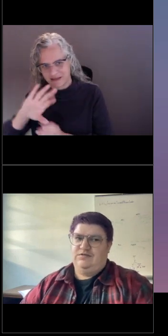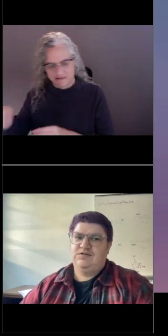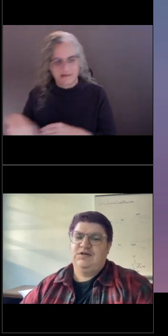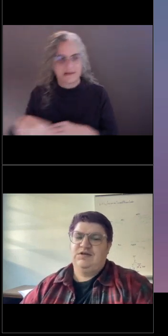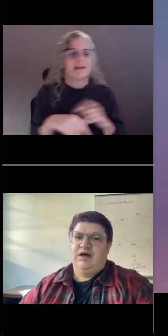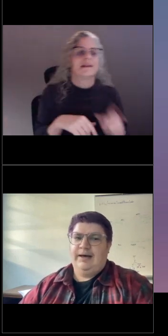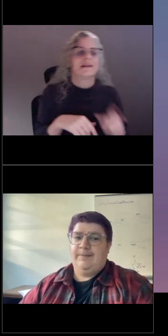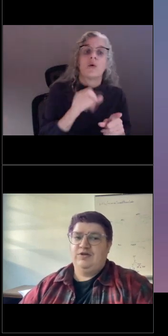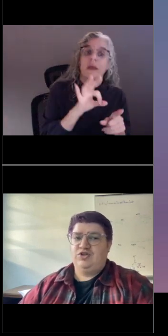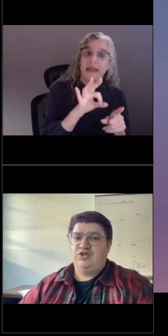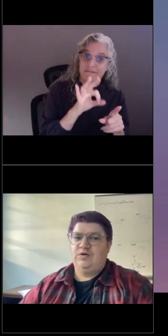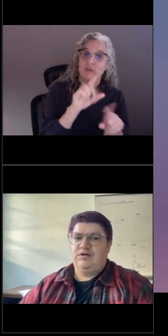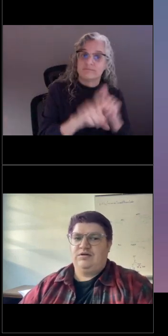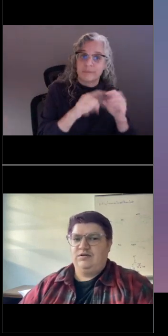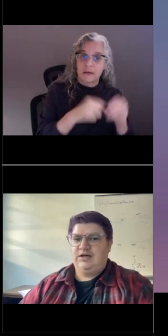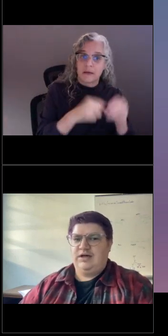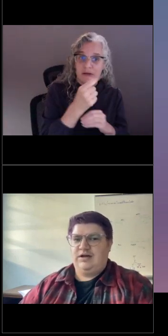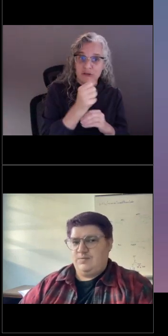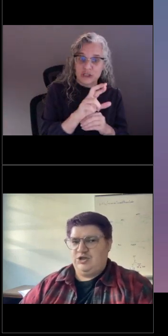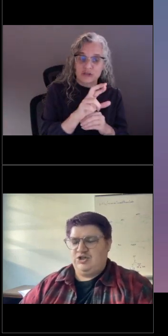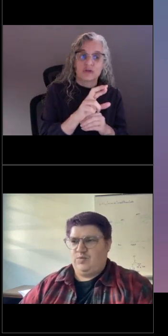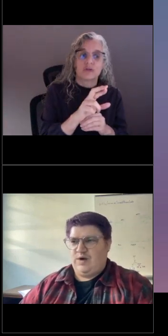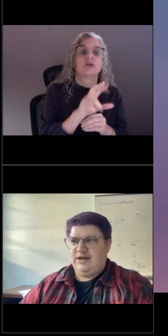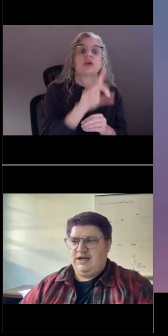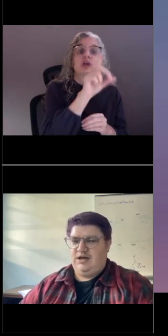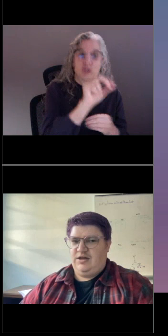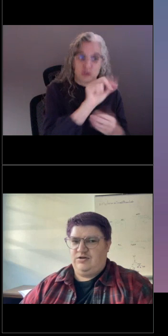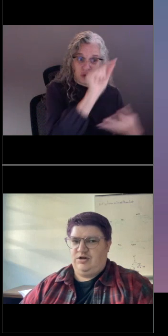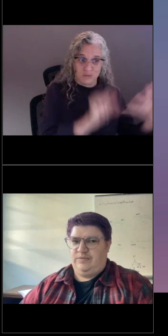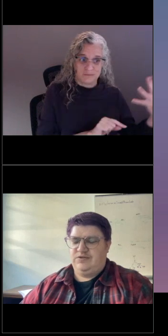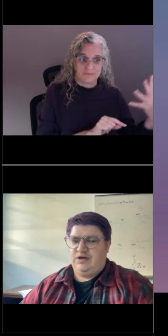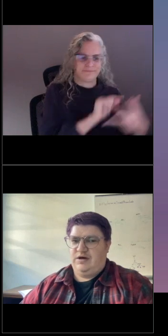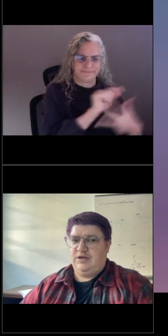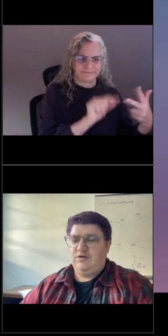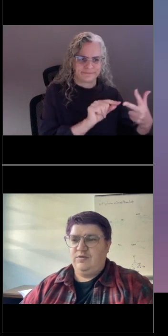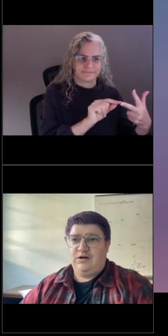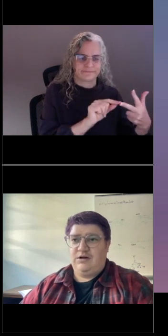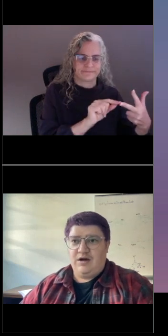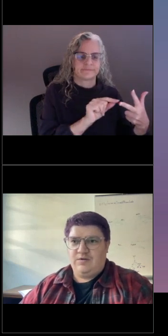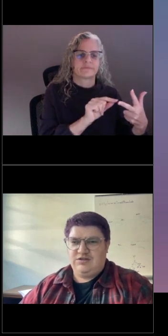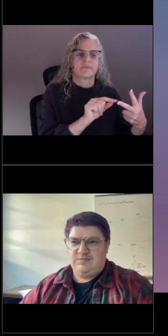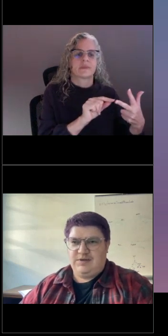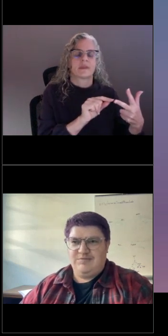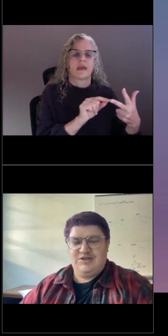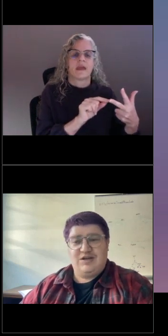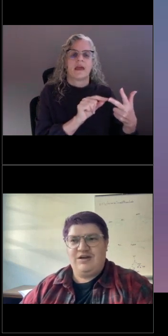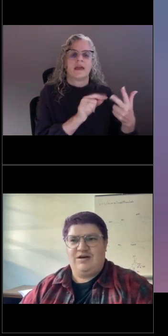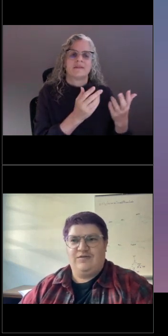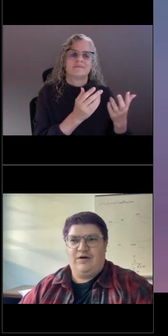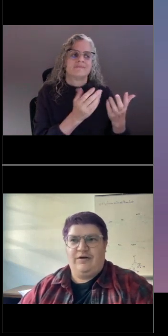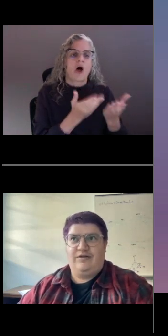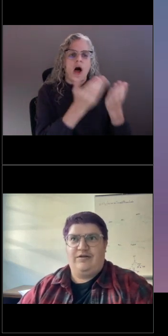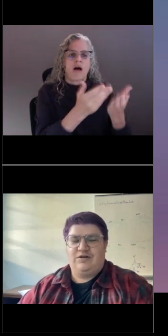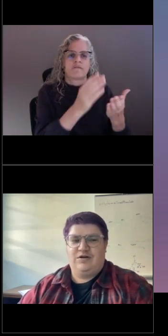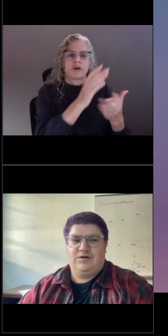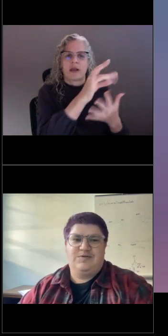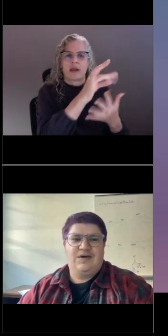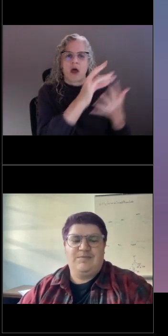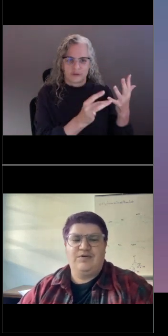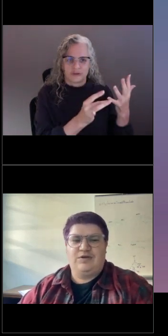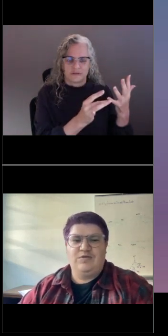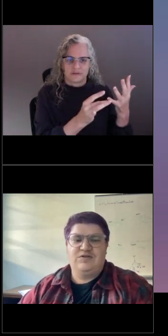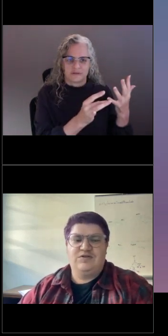and don'ts. Do include an option to write in other terms. You are not going to be able to think of all the